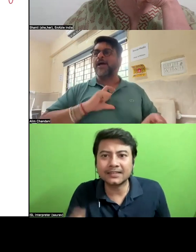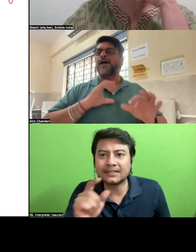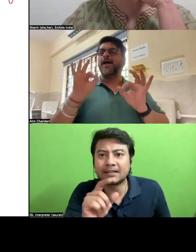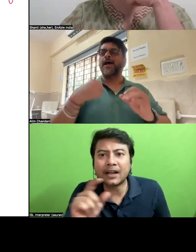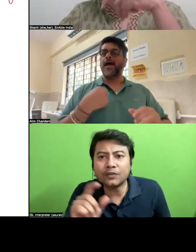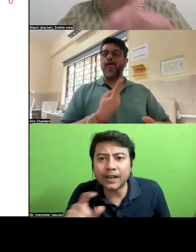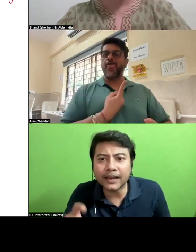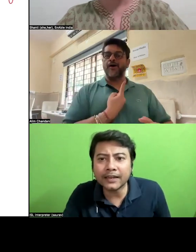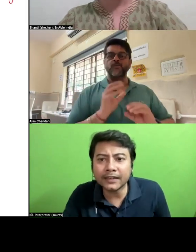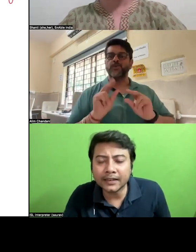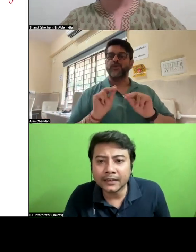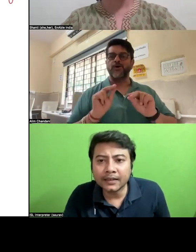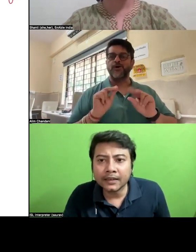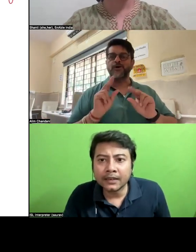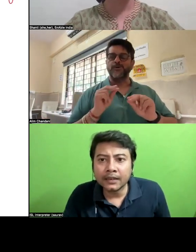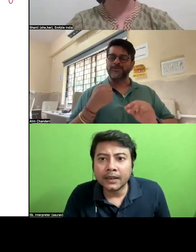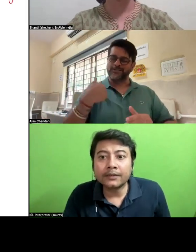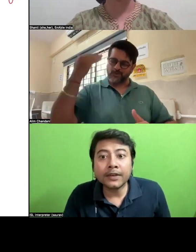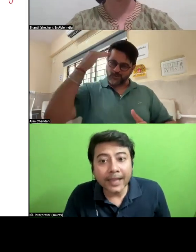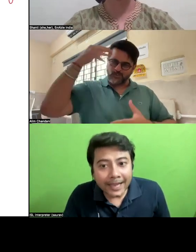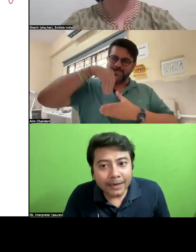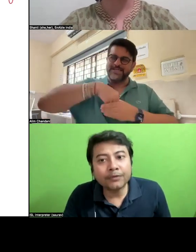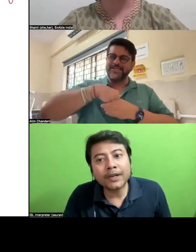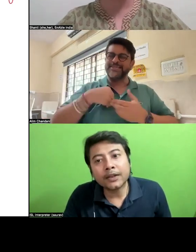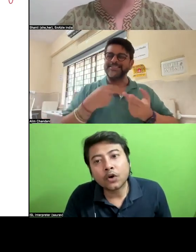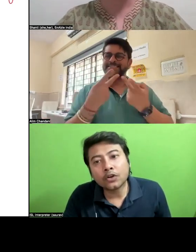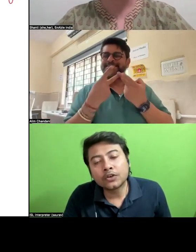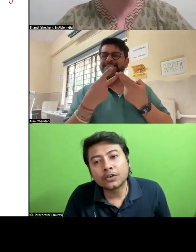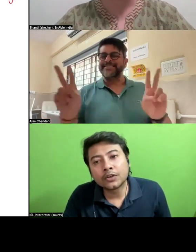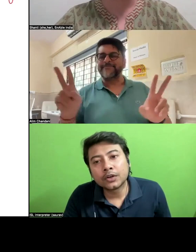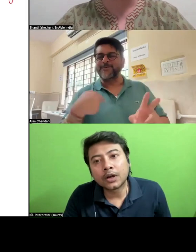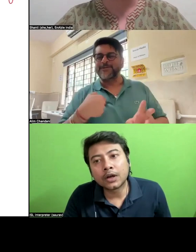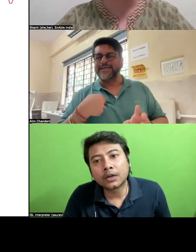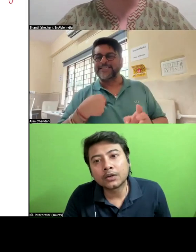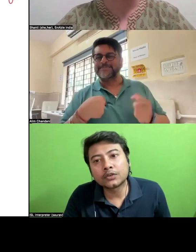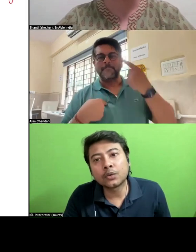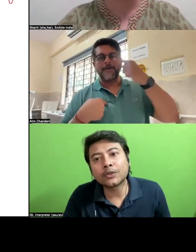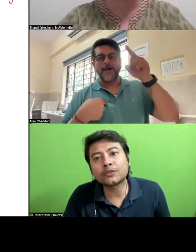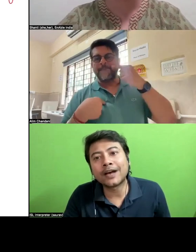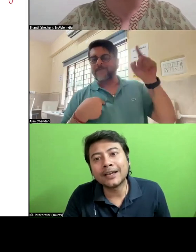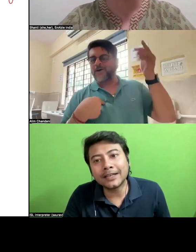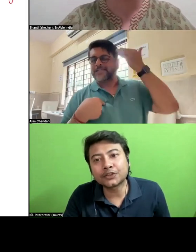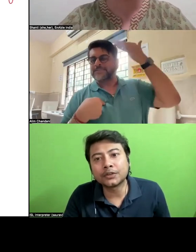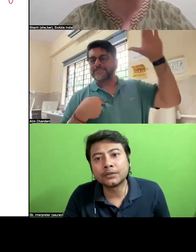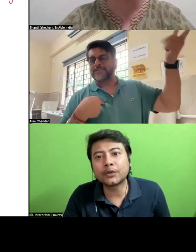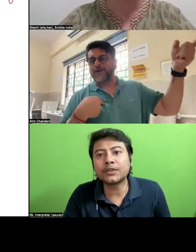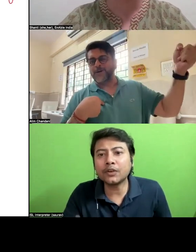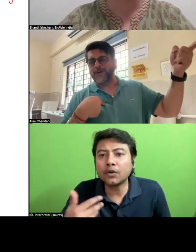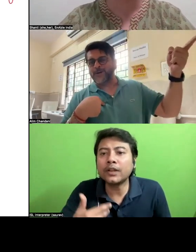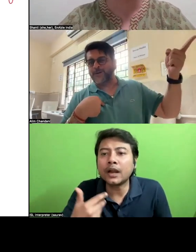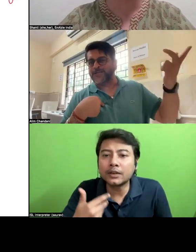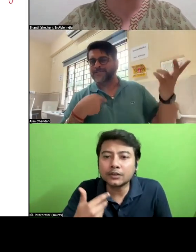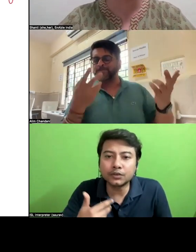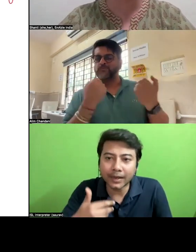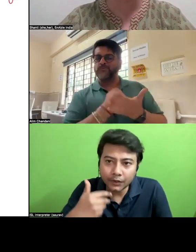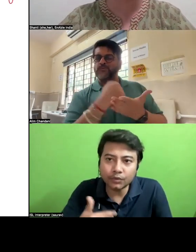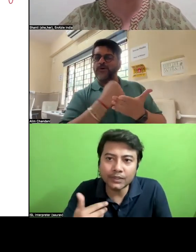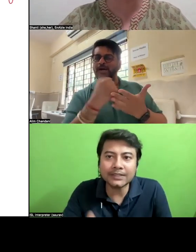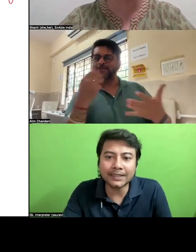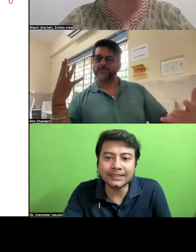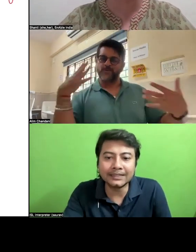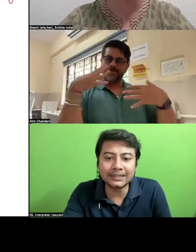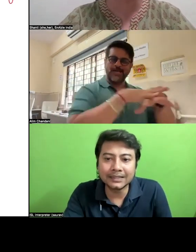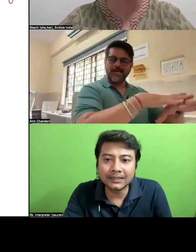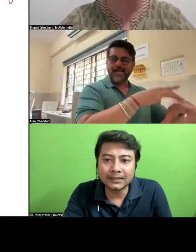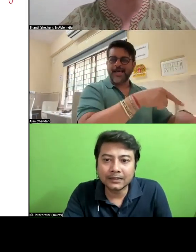barriers, this lack of clarity, it really helped when I got so much of validation because I already understood, I knew